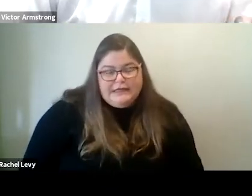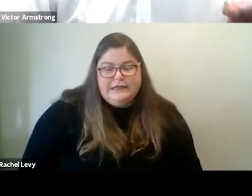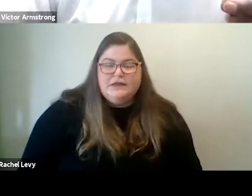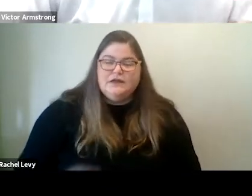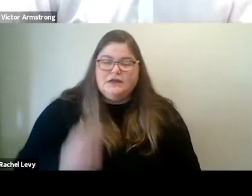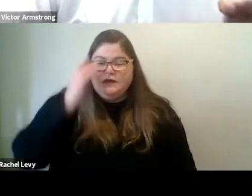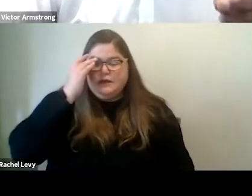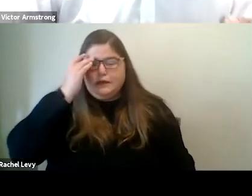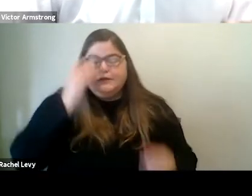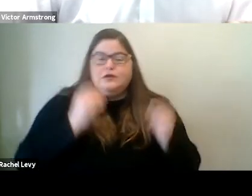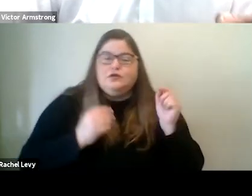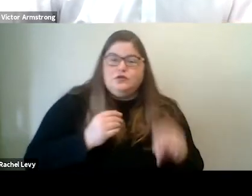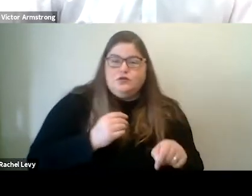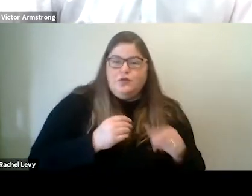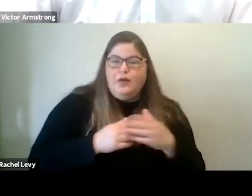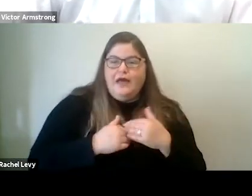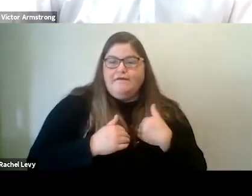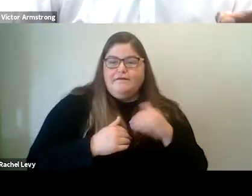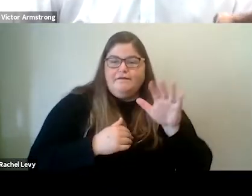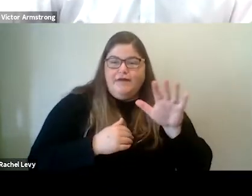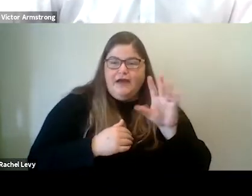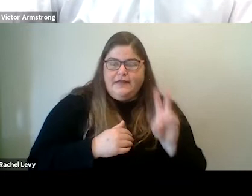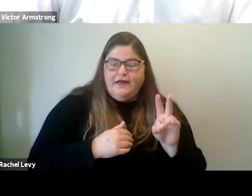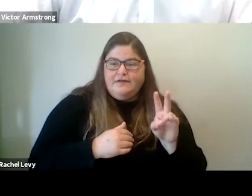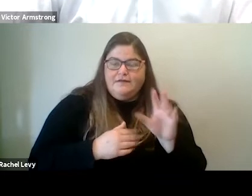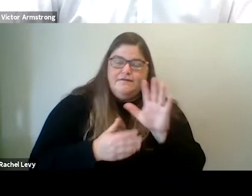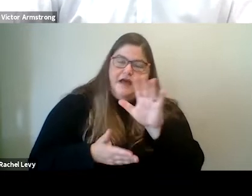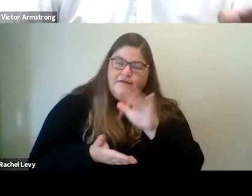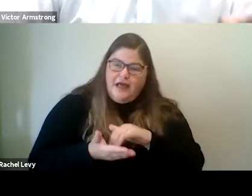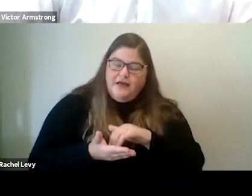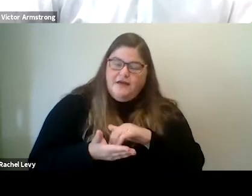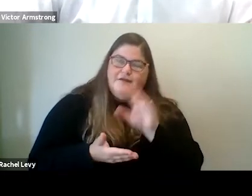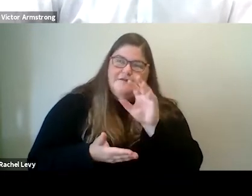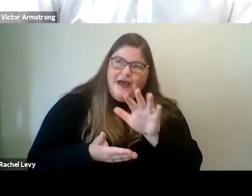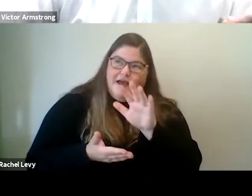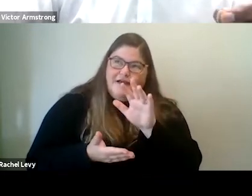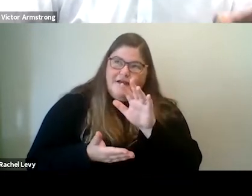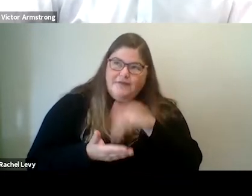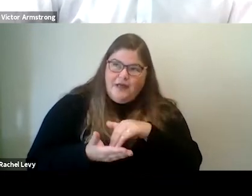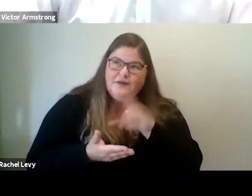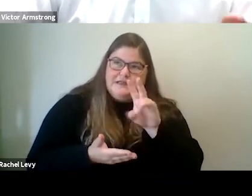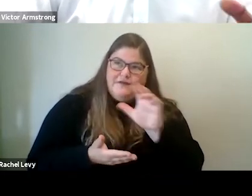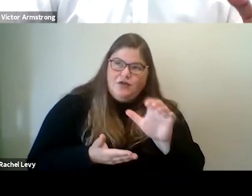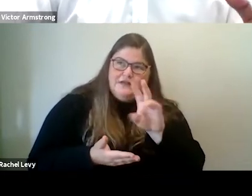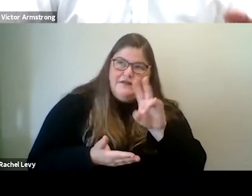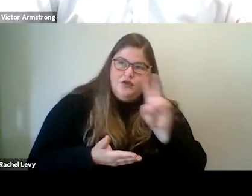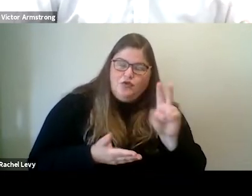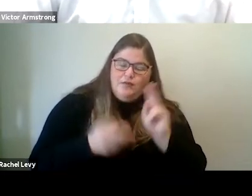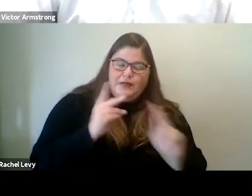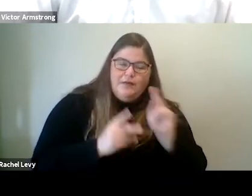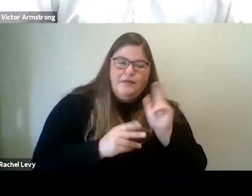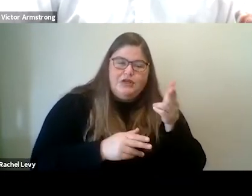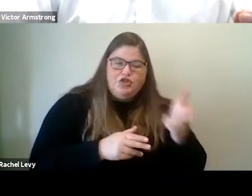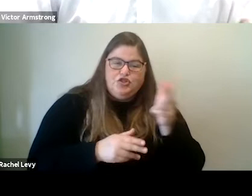database, 5,772 people have been shot and killed by a police officer in the line of duty since January 1st,